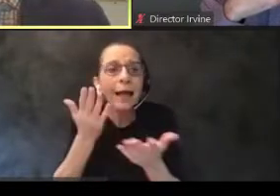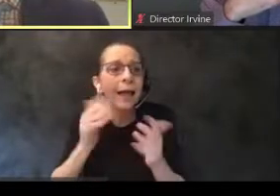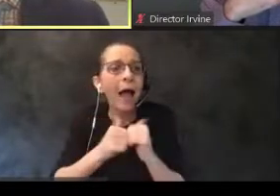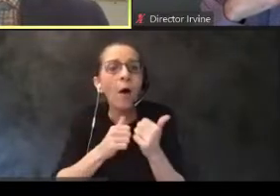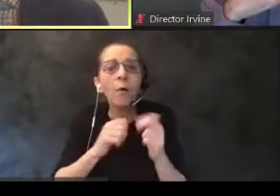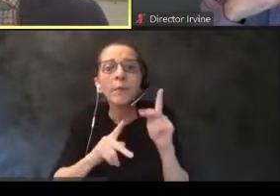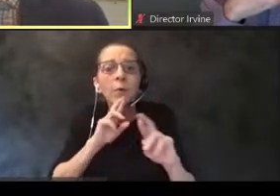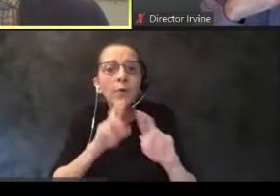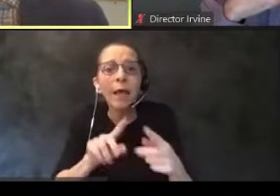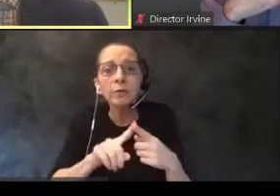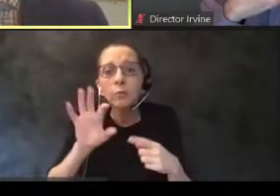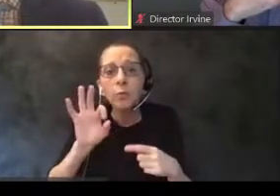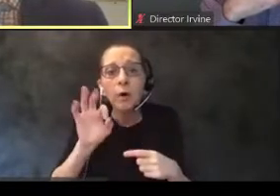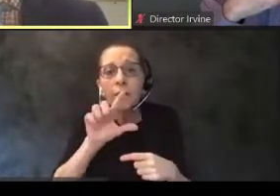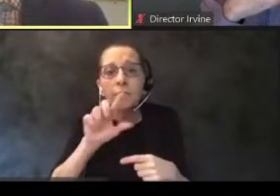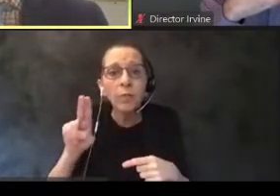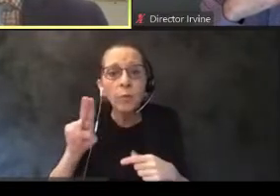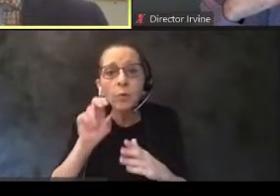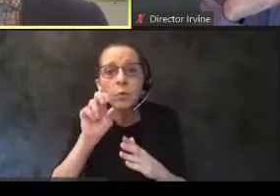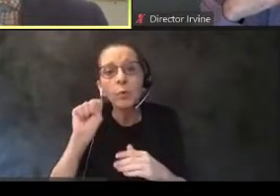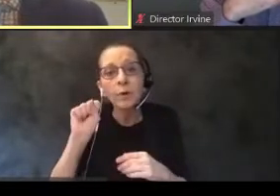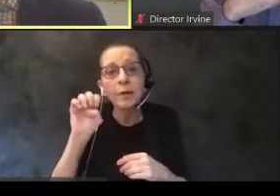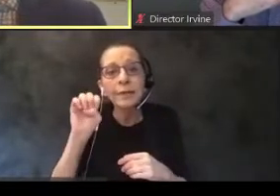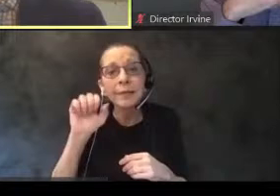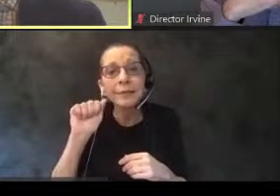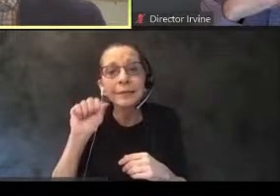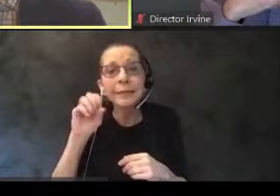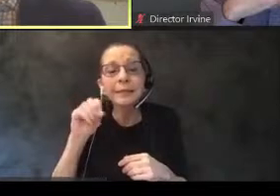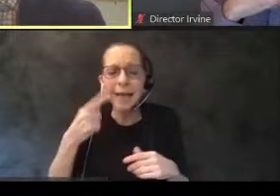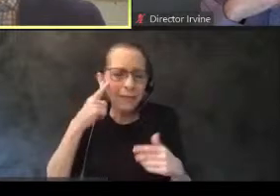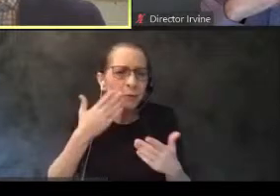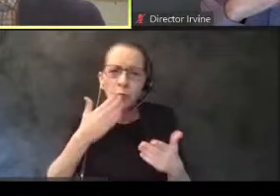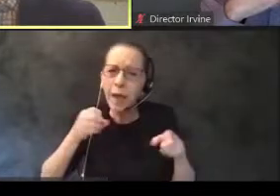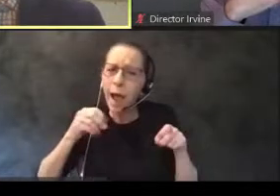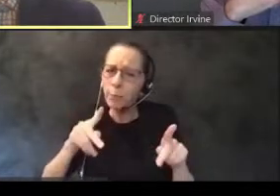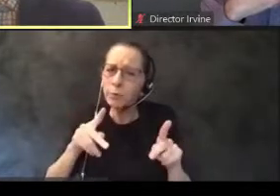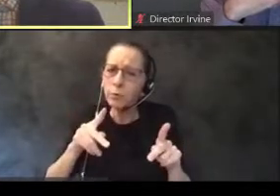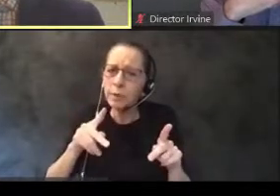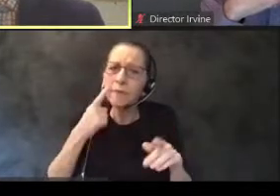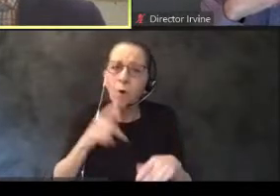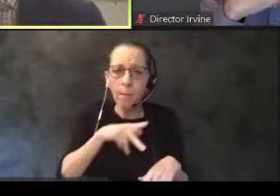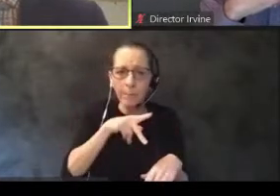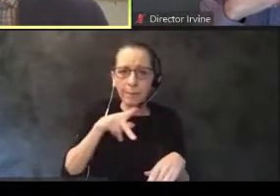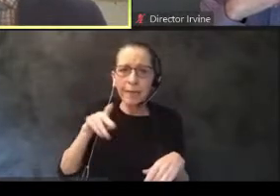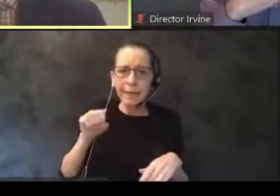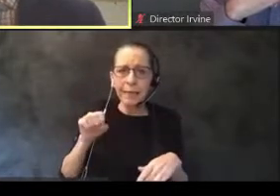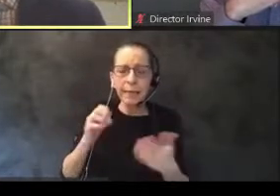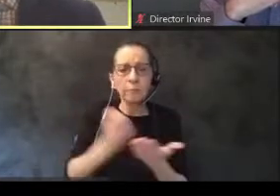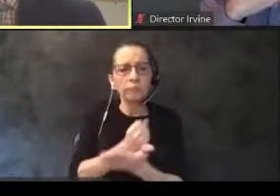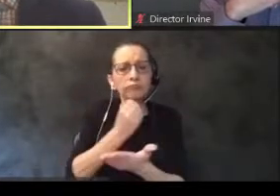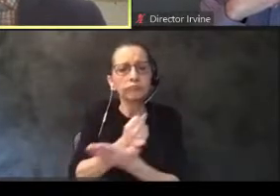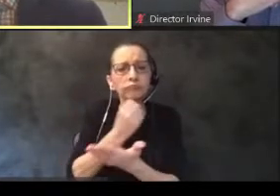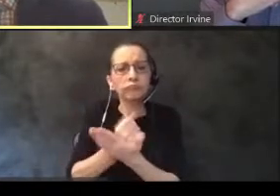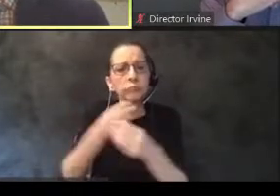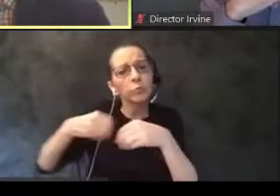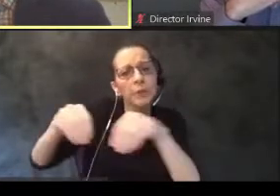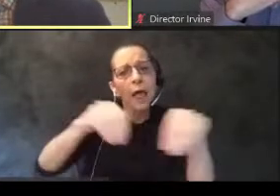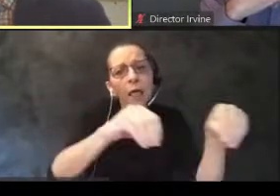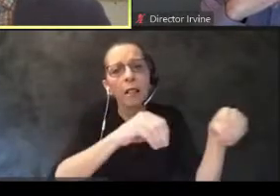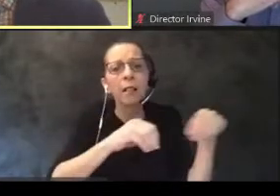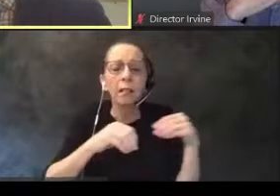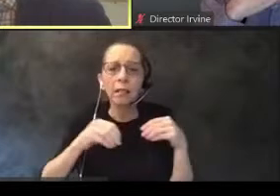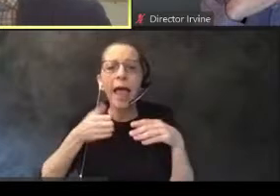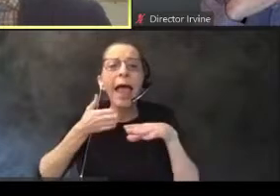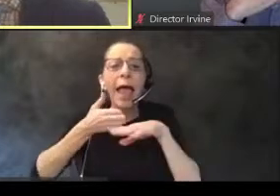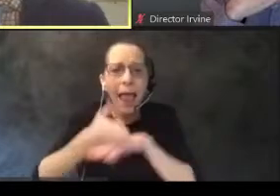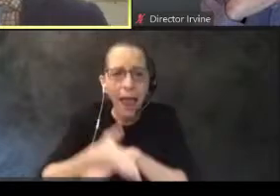So I think that there's some real, opportunity here in the PPE sector as well as we continue to move forward, even after we